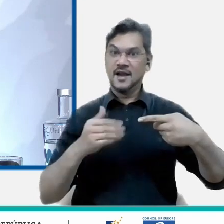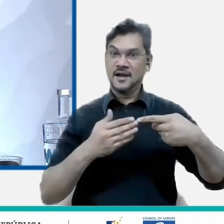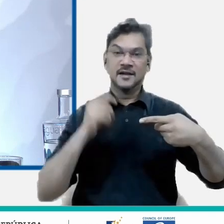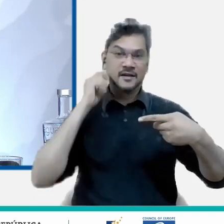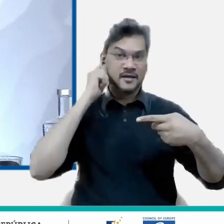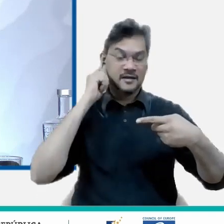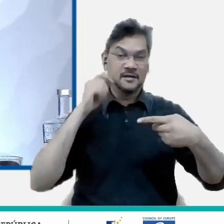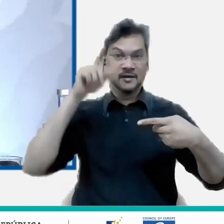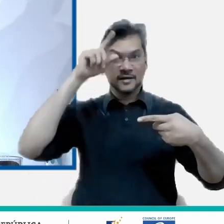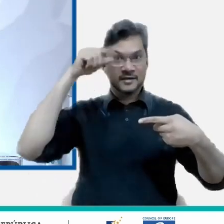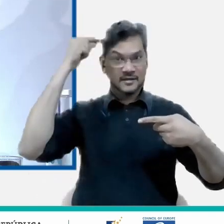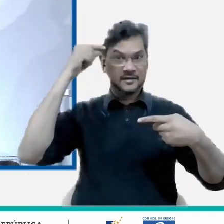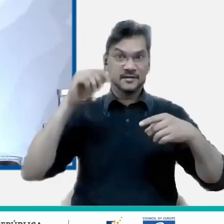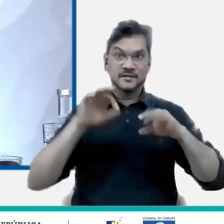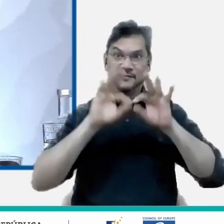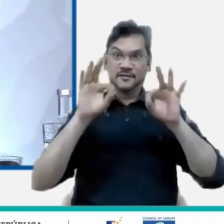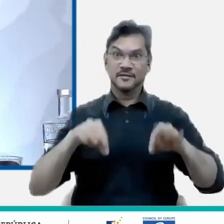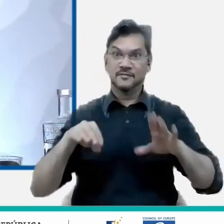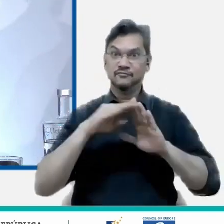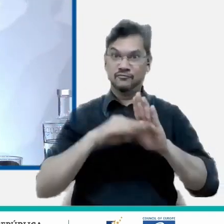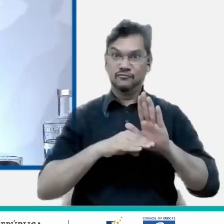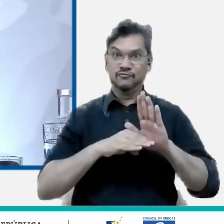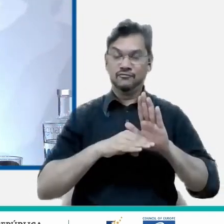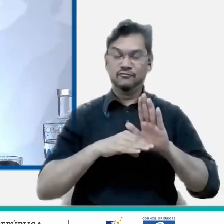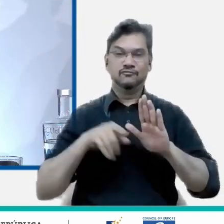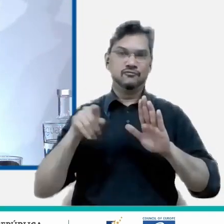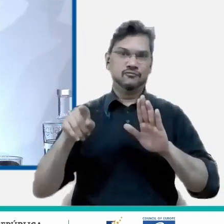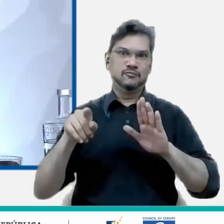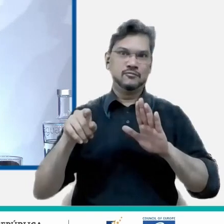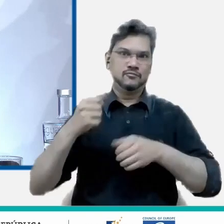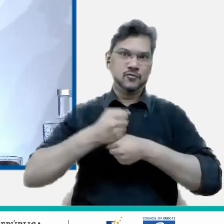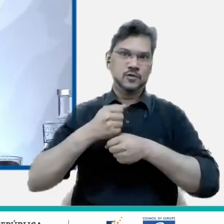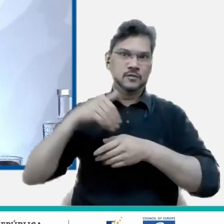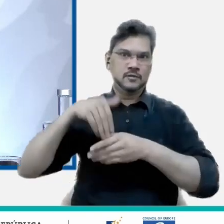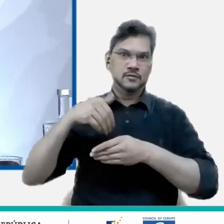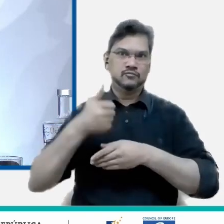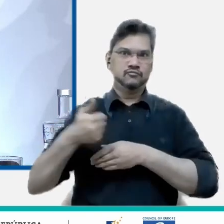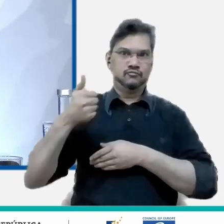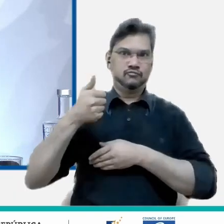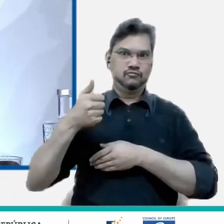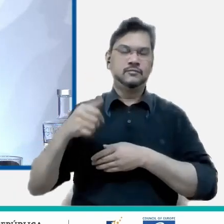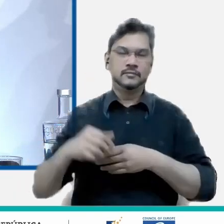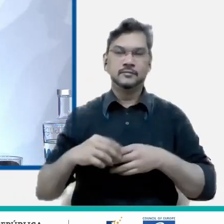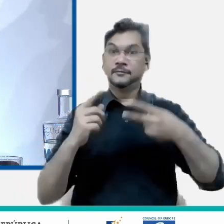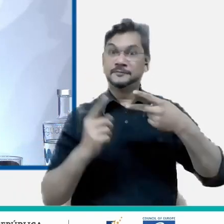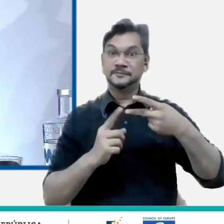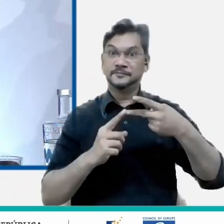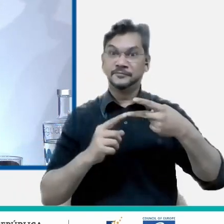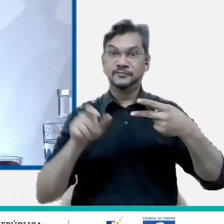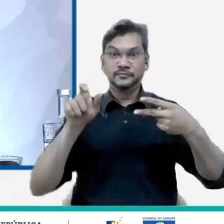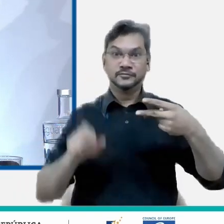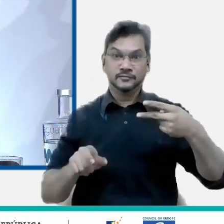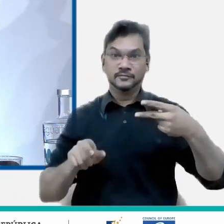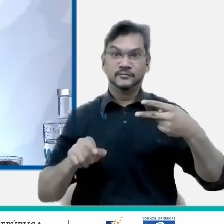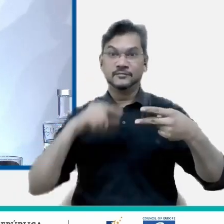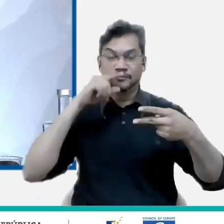National Sendai Framework Focal Point for Armenia. And also, I'm delighted to introduce our colleague, Mr.